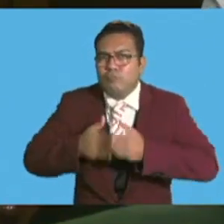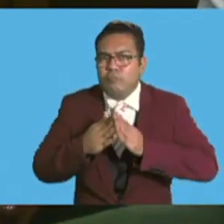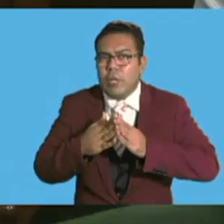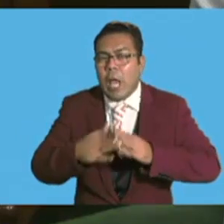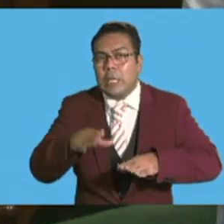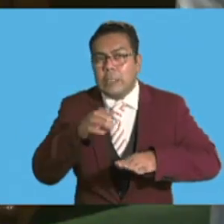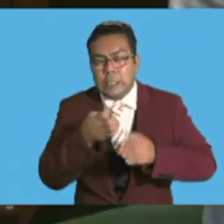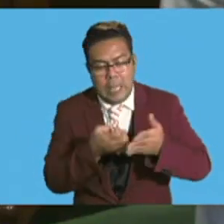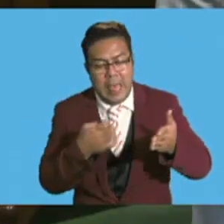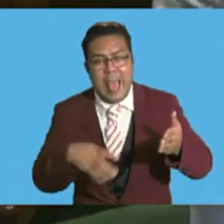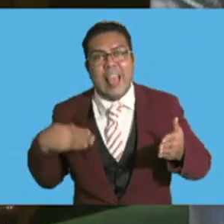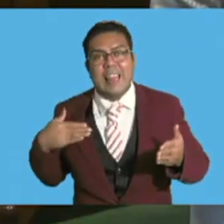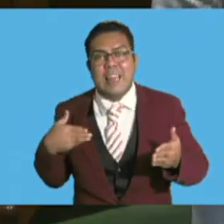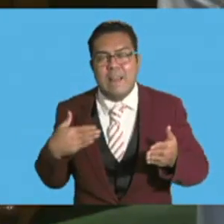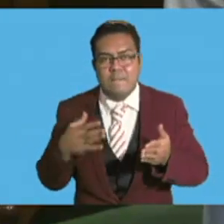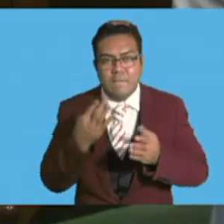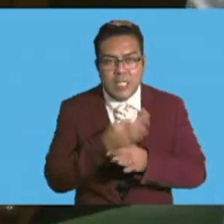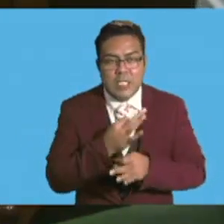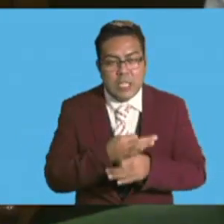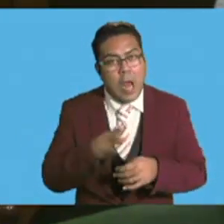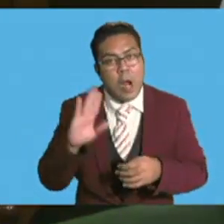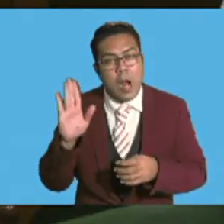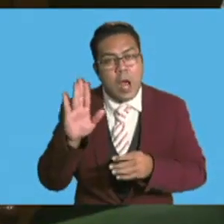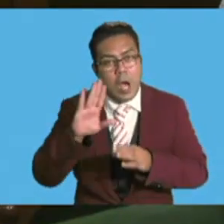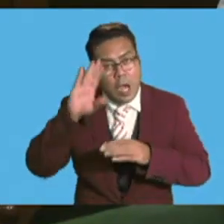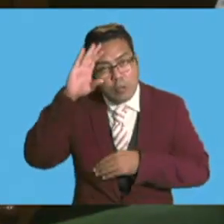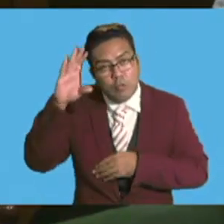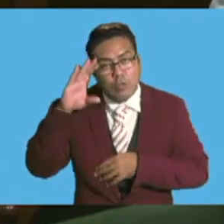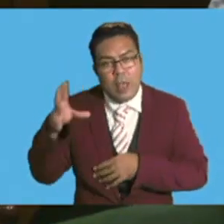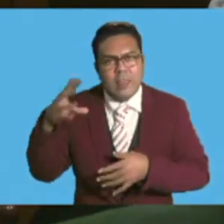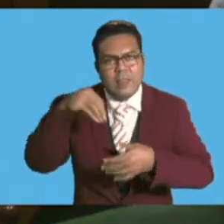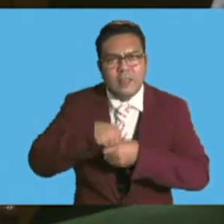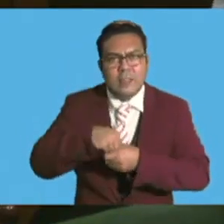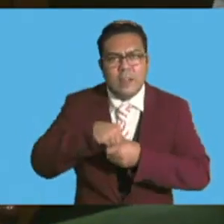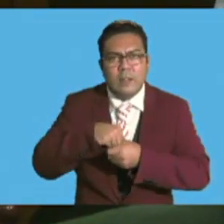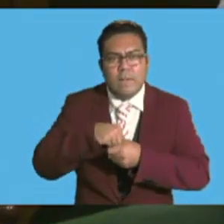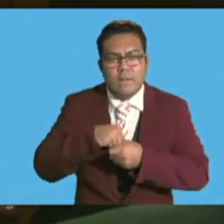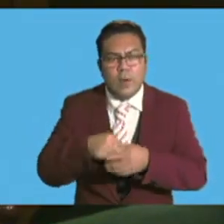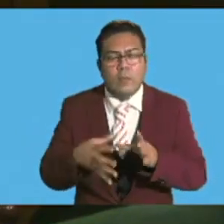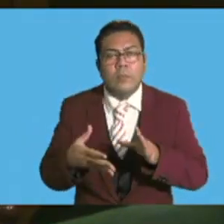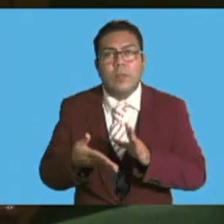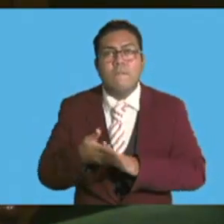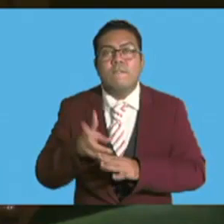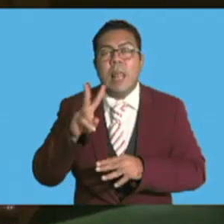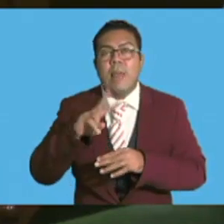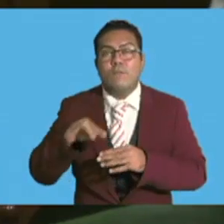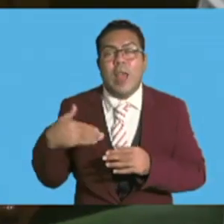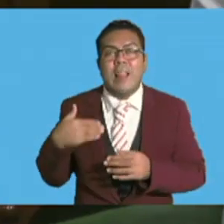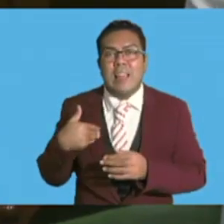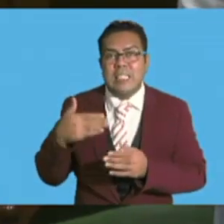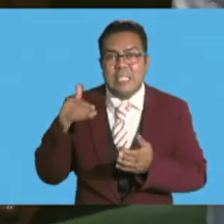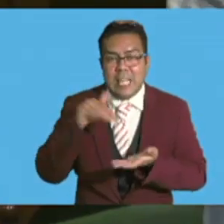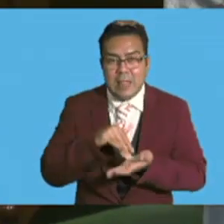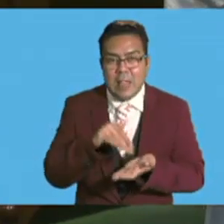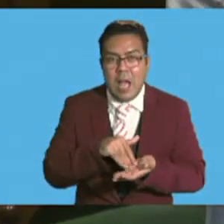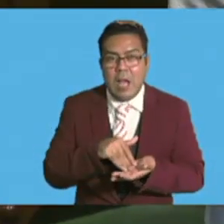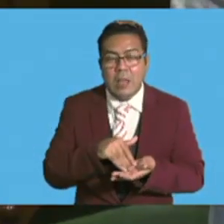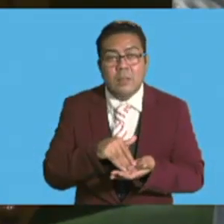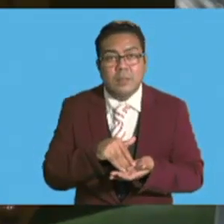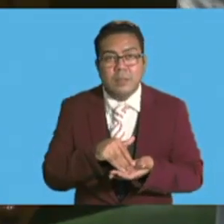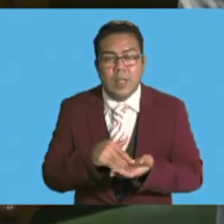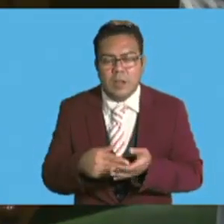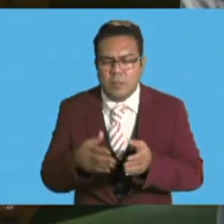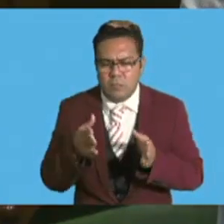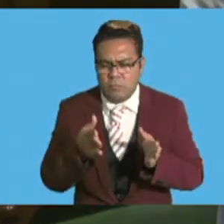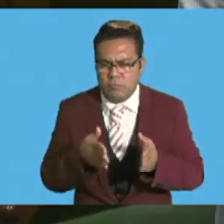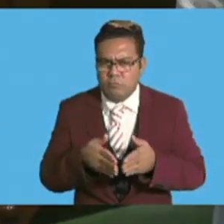extensions of health facilities around the country. These projects include upgrading and maintenance of the Valley Health Center and its institutional quarters in